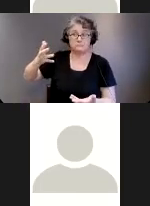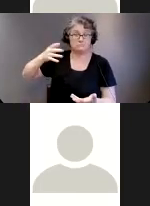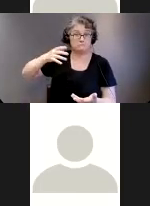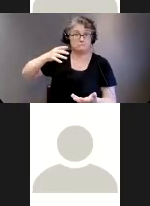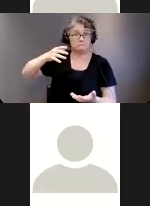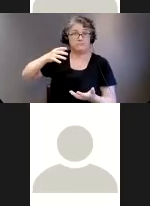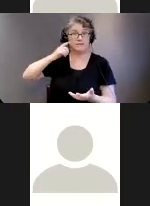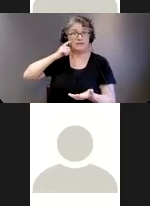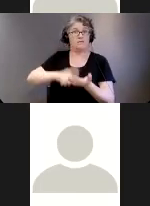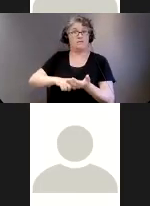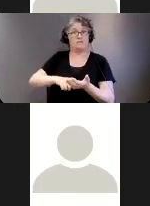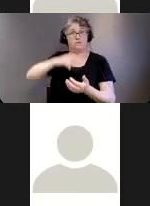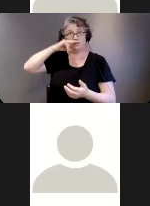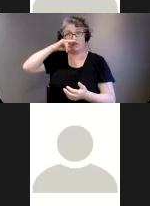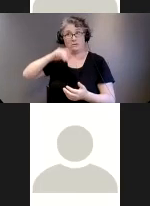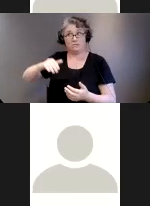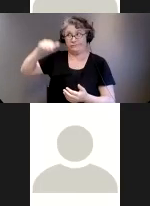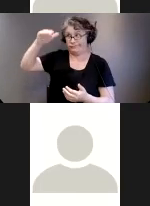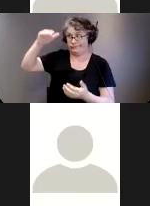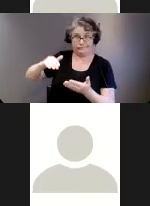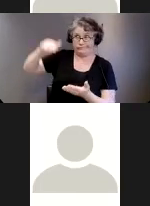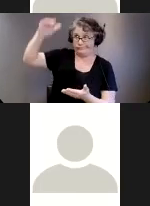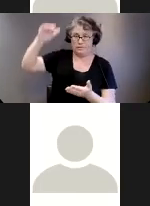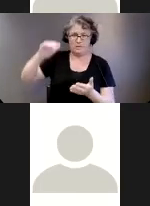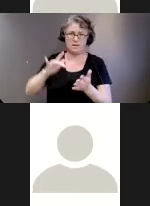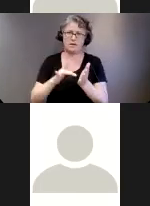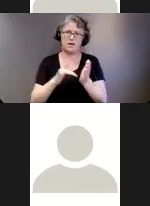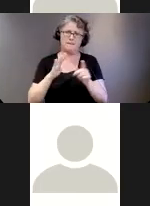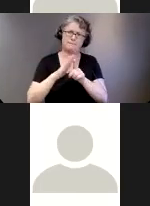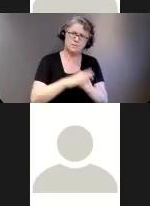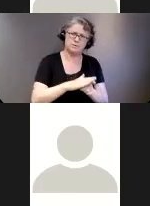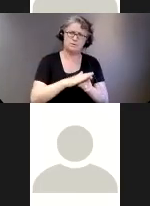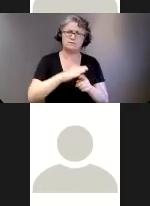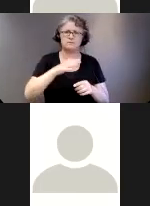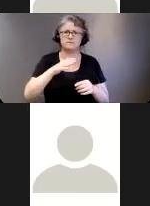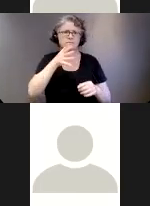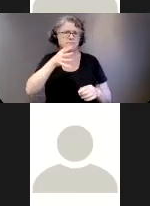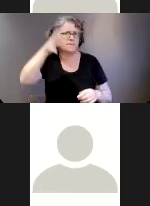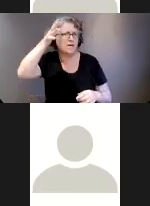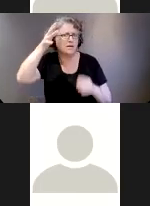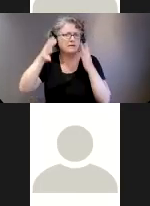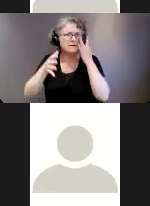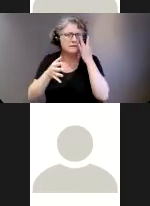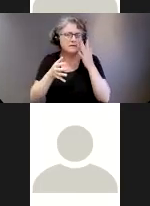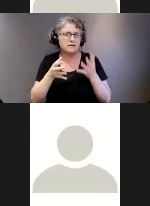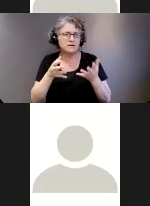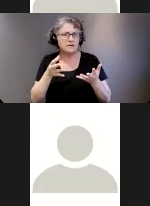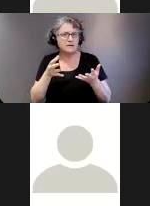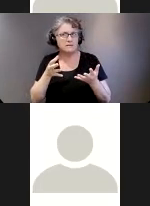acknowledging abuse from a child has different emotional impacts and different